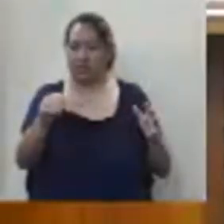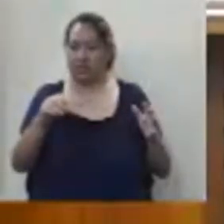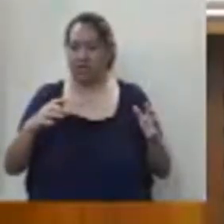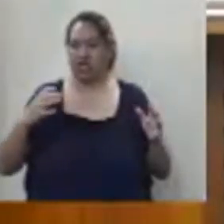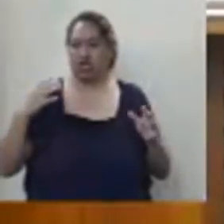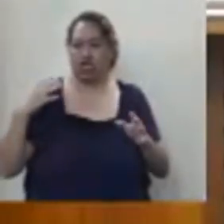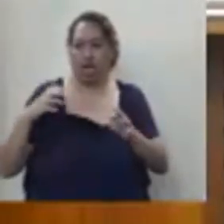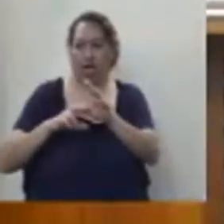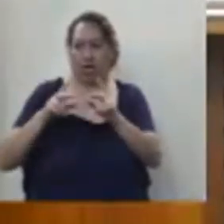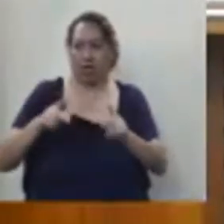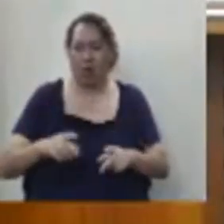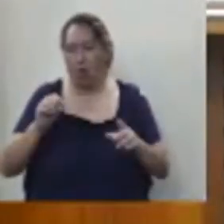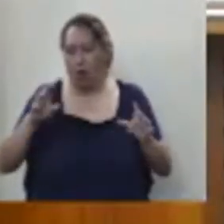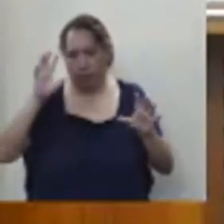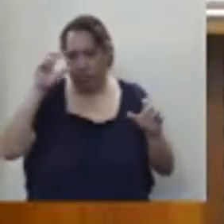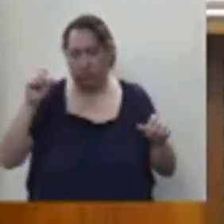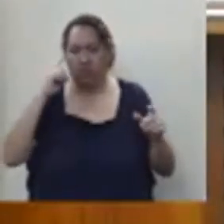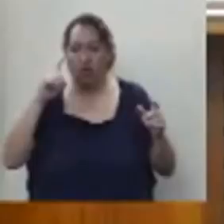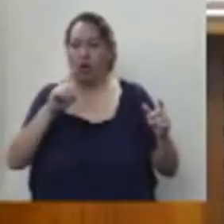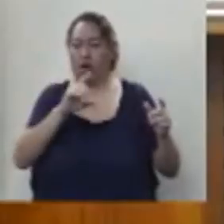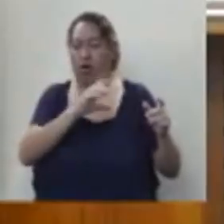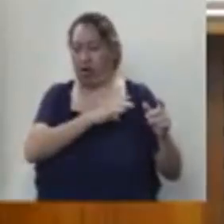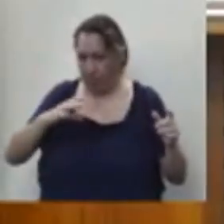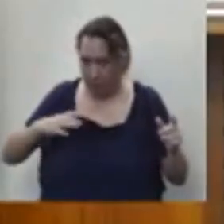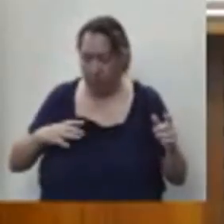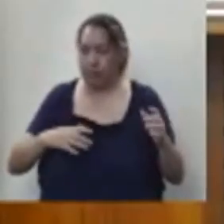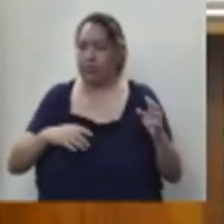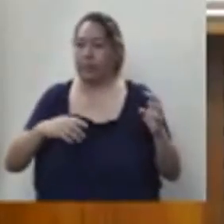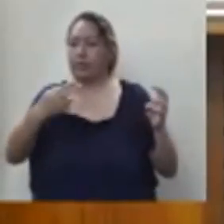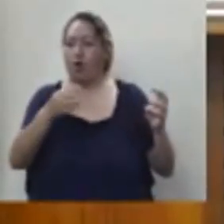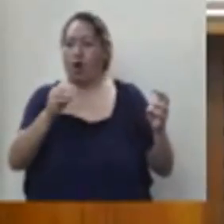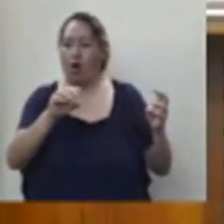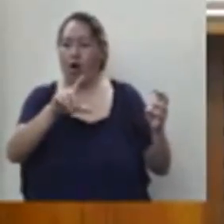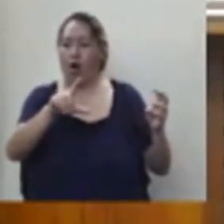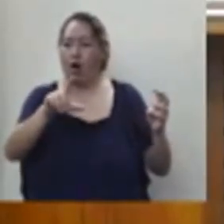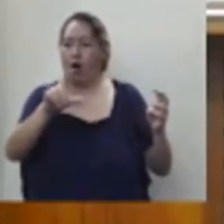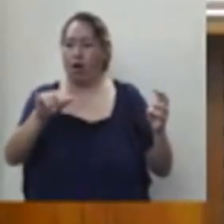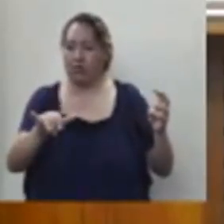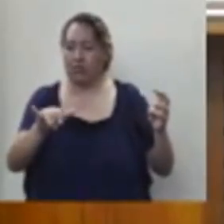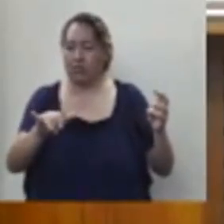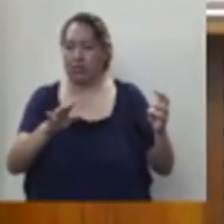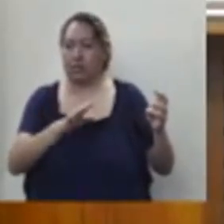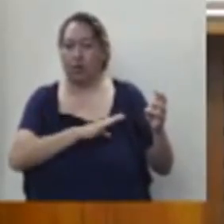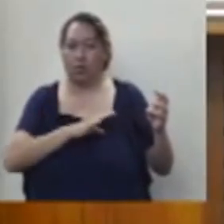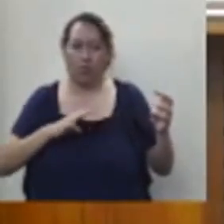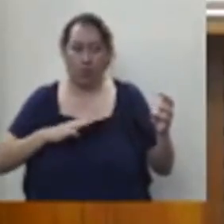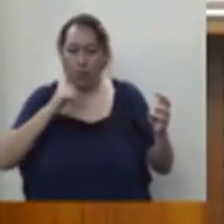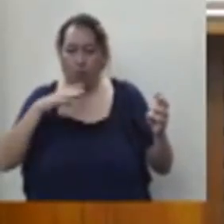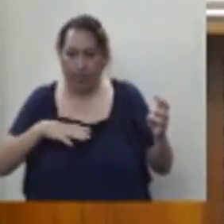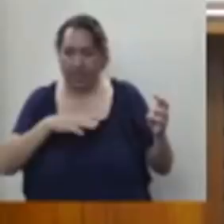Chamber of Commerce. We have Holly, who is a board member of the Women's Chamber of Commerce. We have